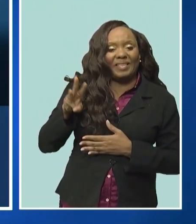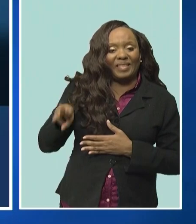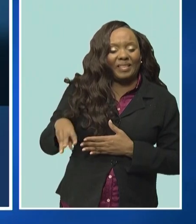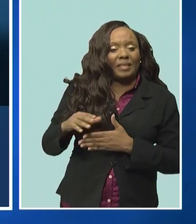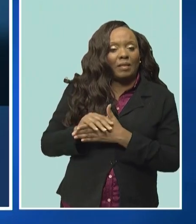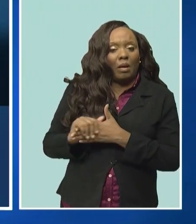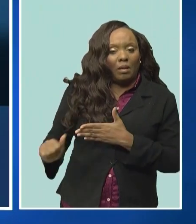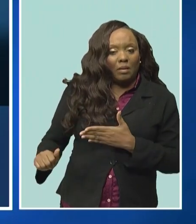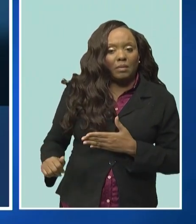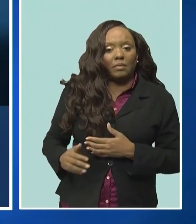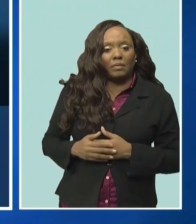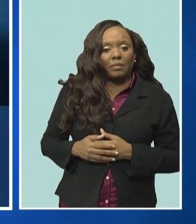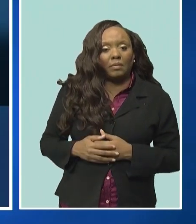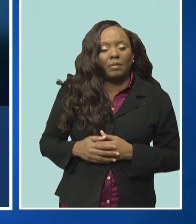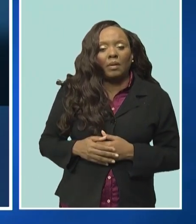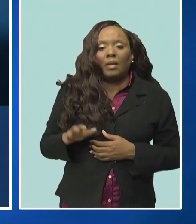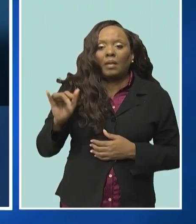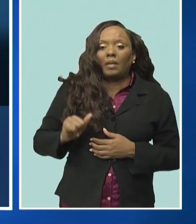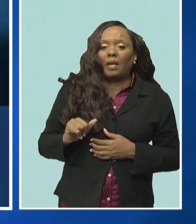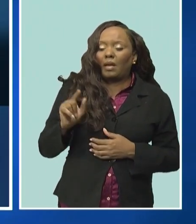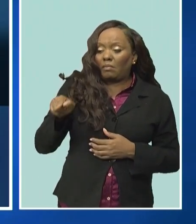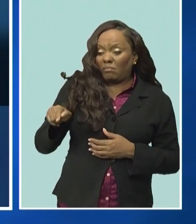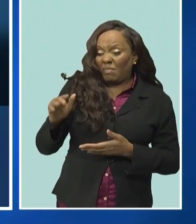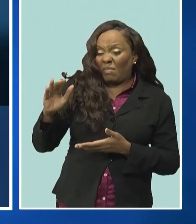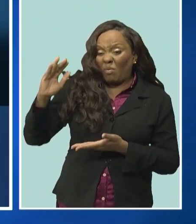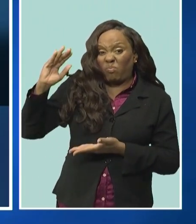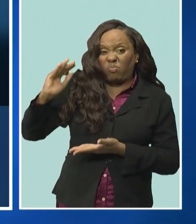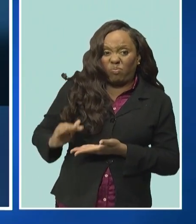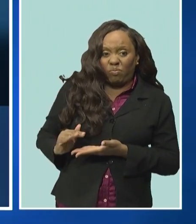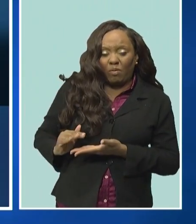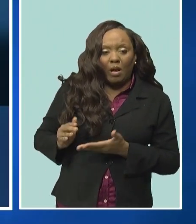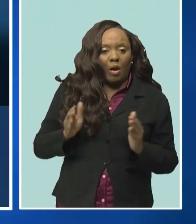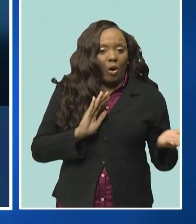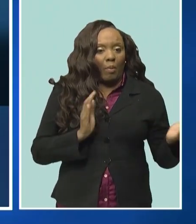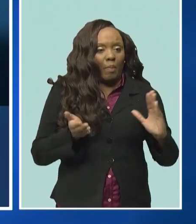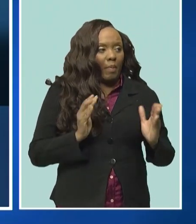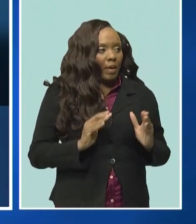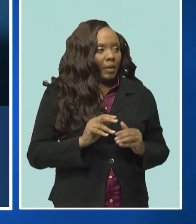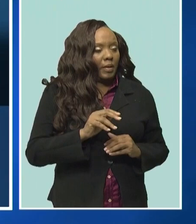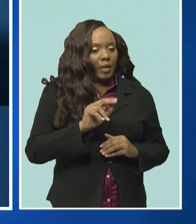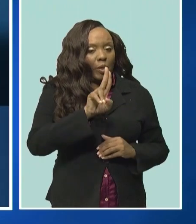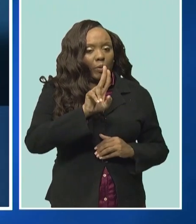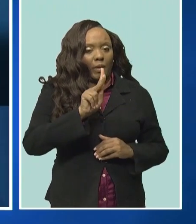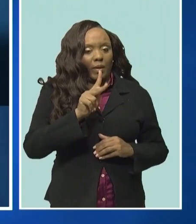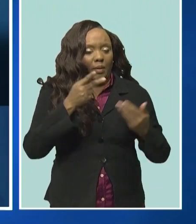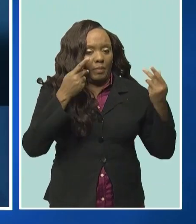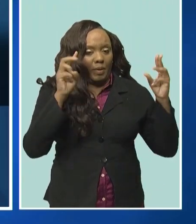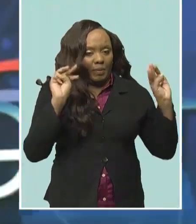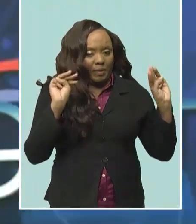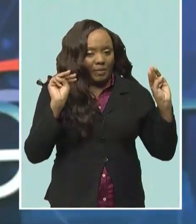$281,866.37, a whopping $150,000 less than the UK Prime Minister's salary.